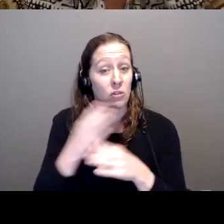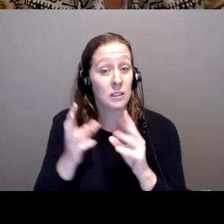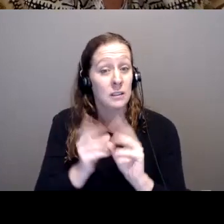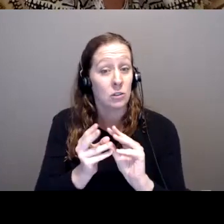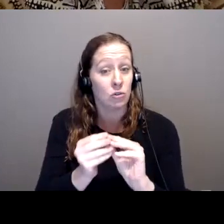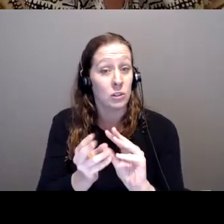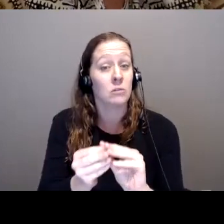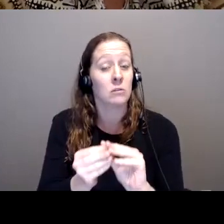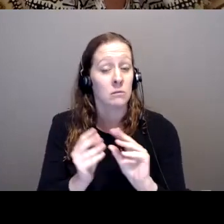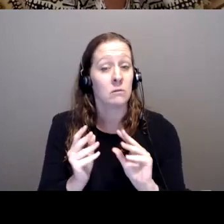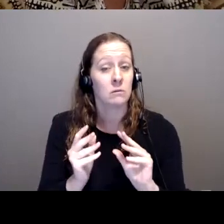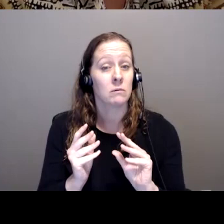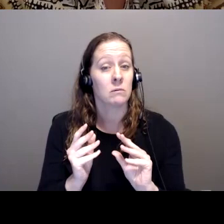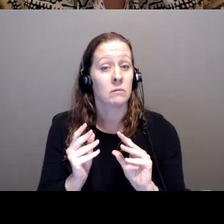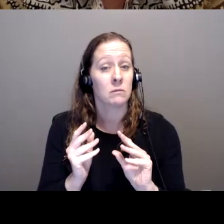which